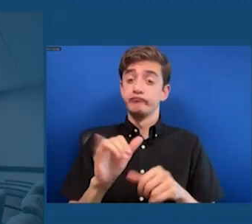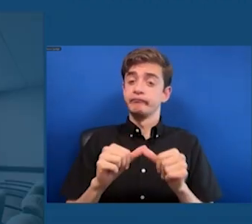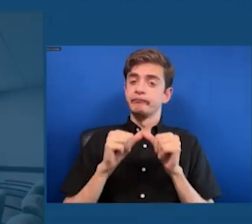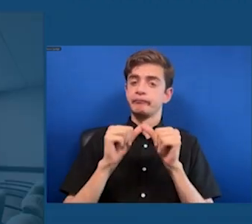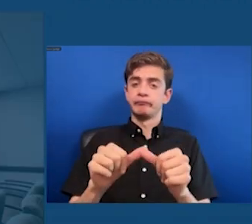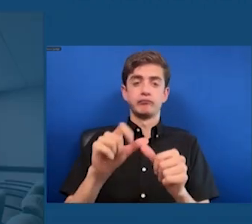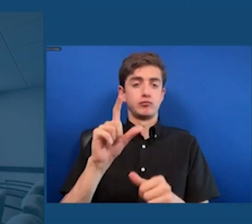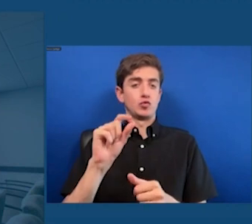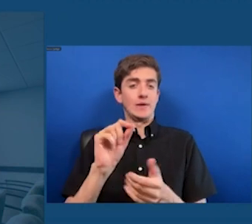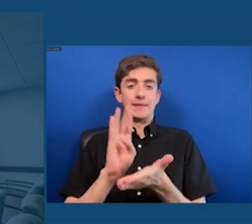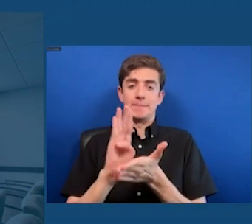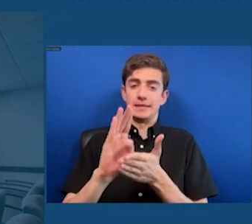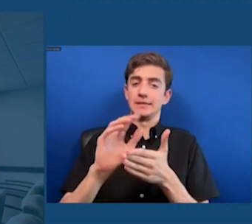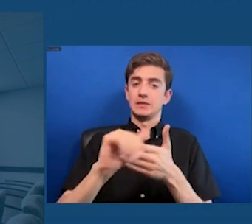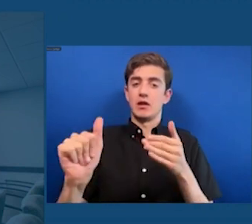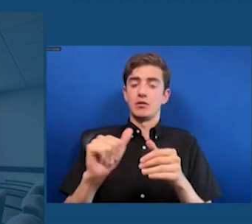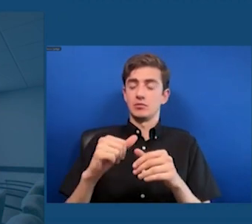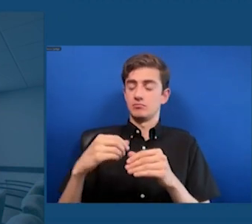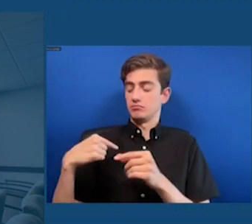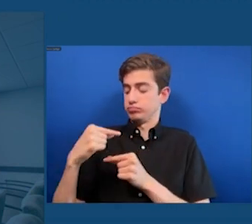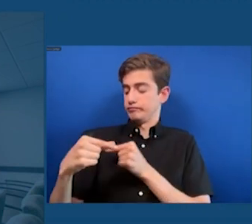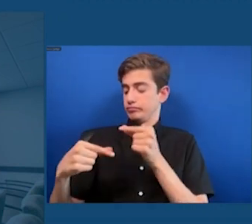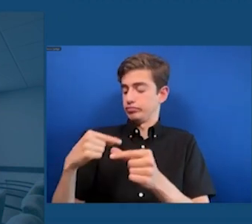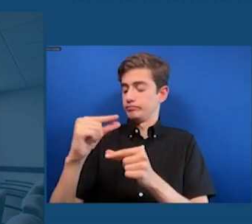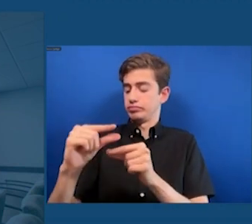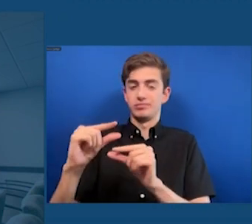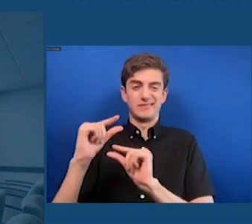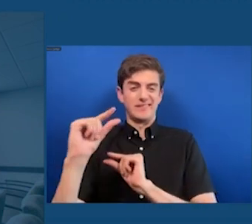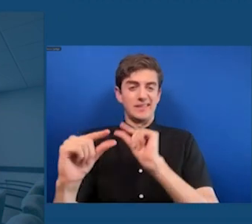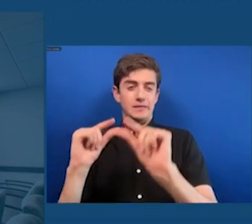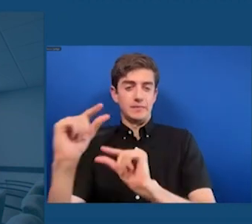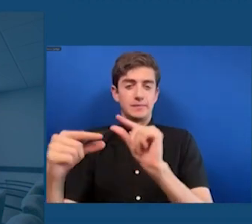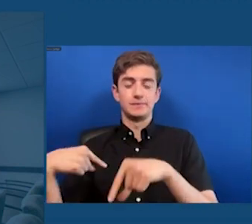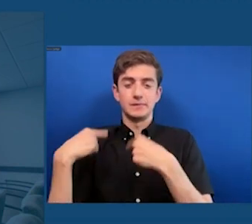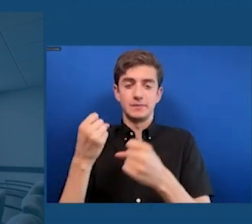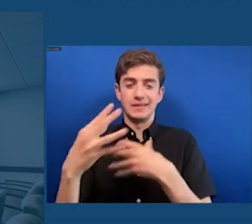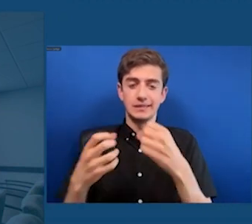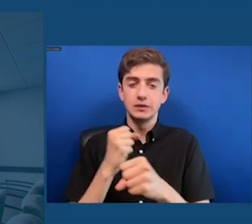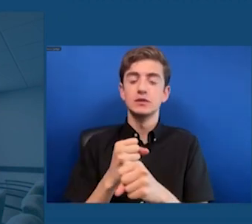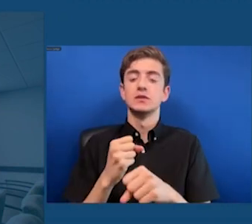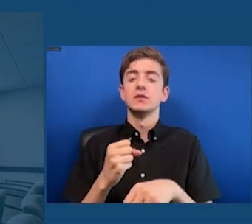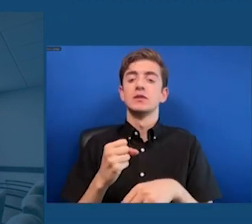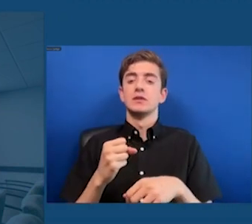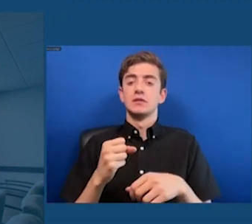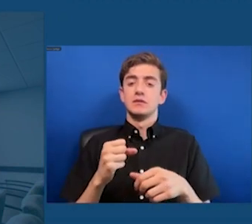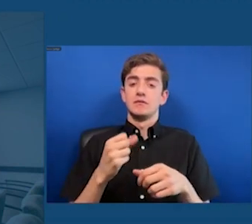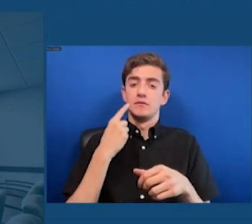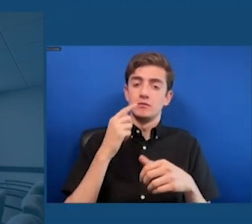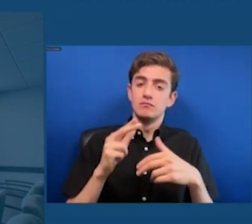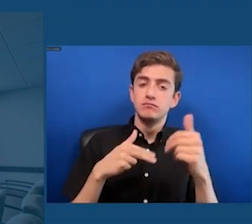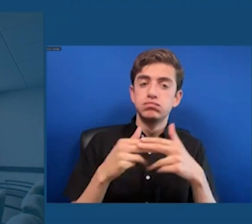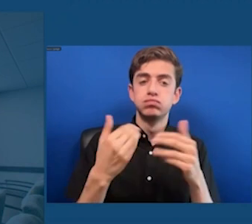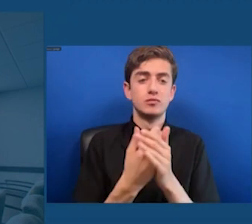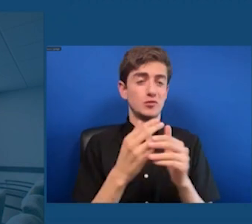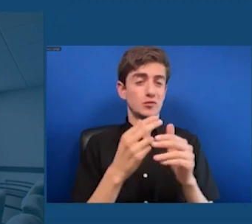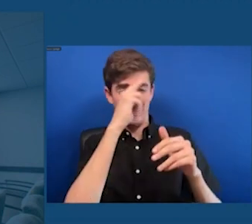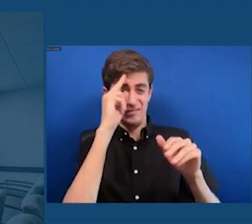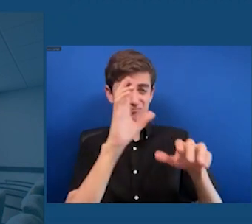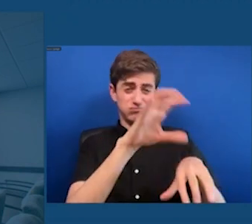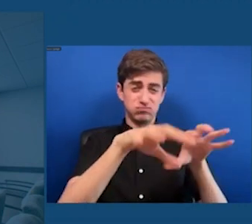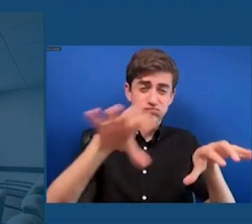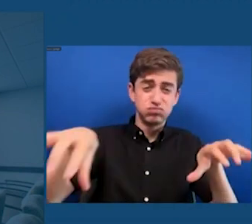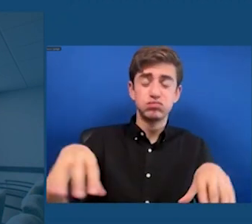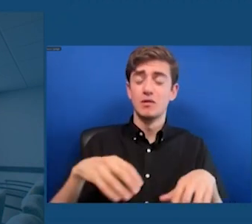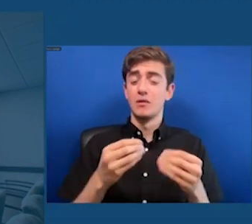investment to build new health care infrastructure, expand coverage for seniors and pregnant New Yorkers,